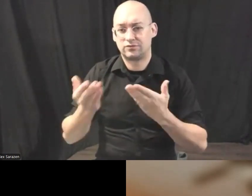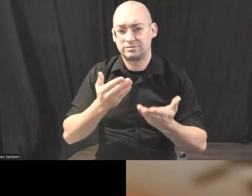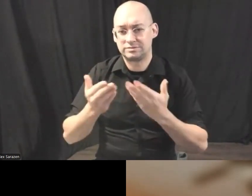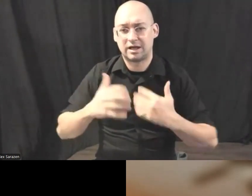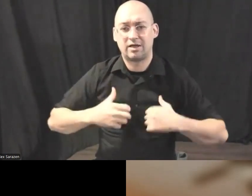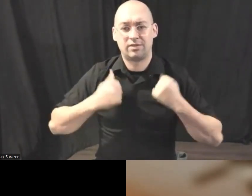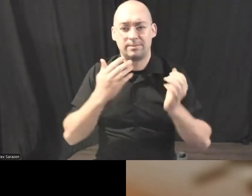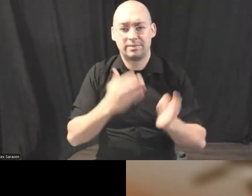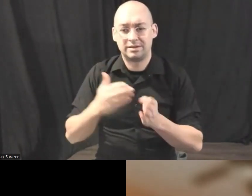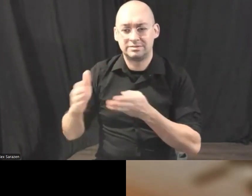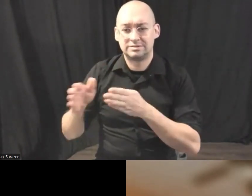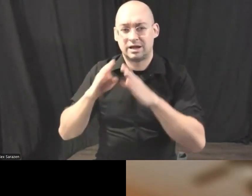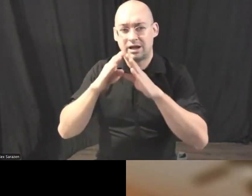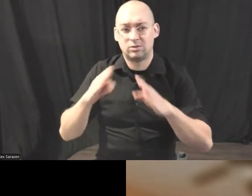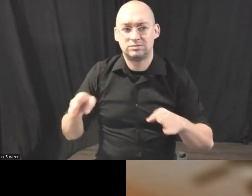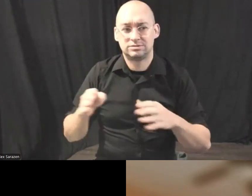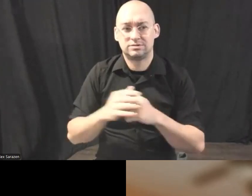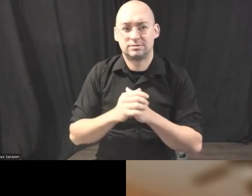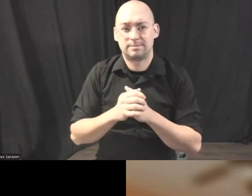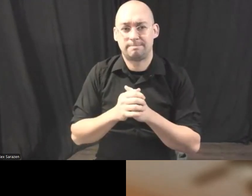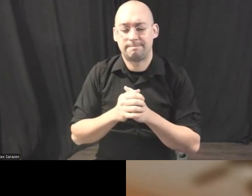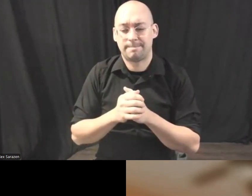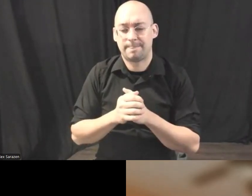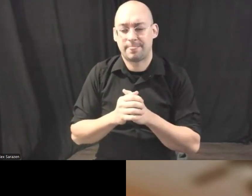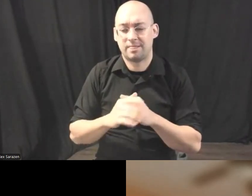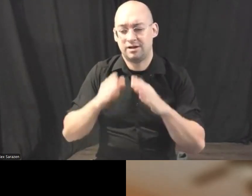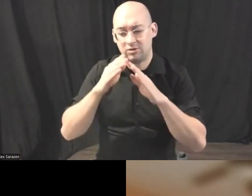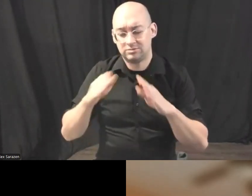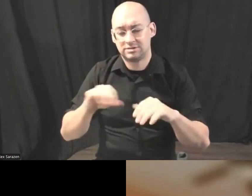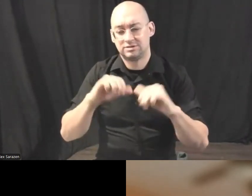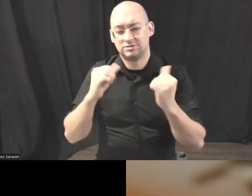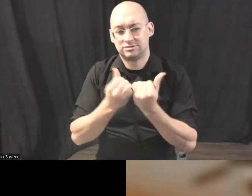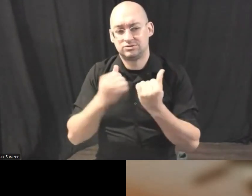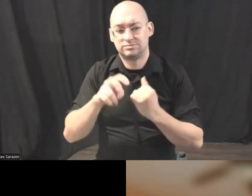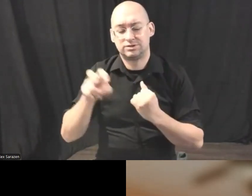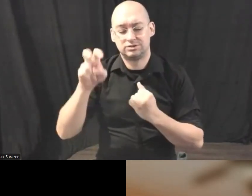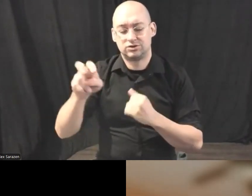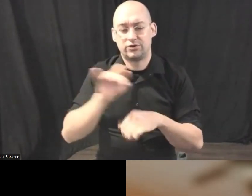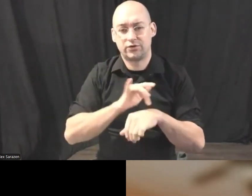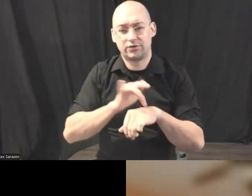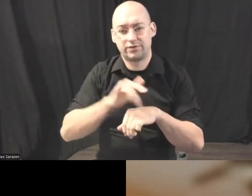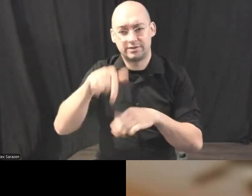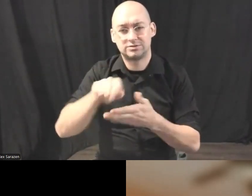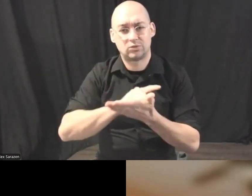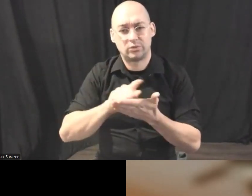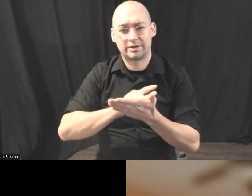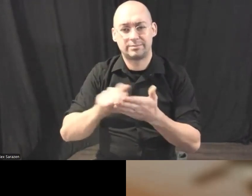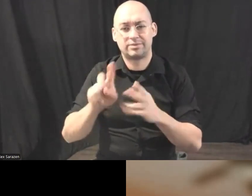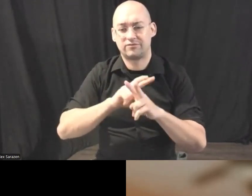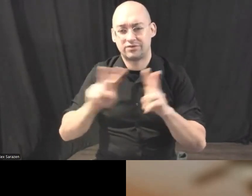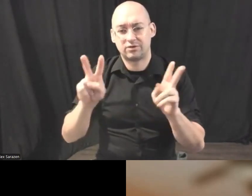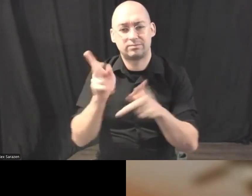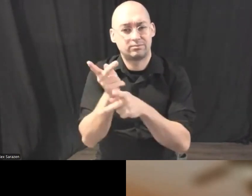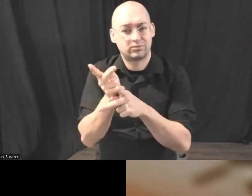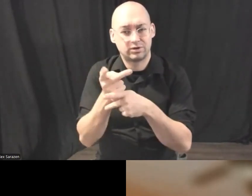housing, housing agency, transportation earlier this week for a very productive and